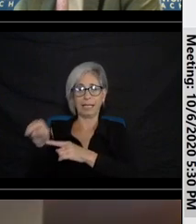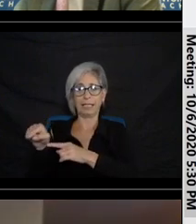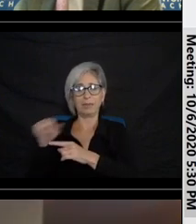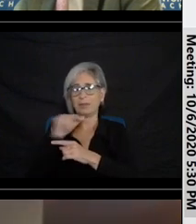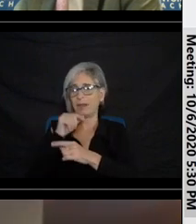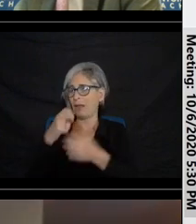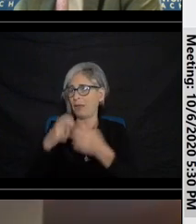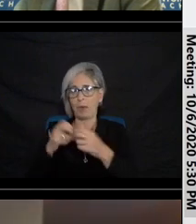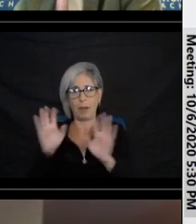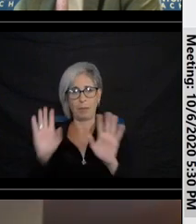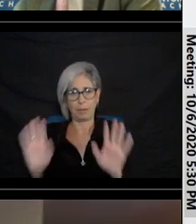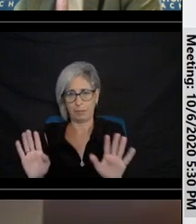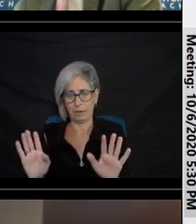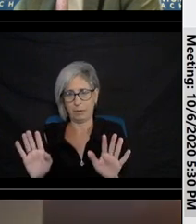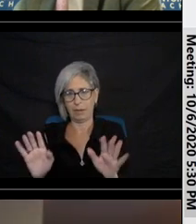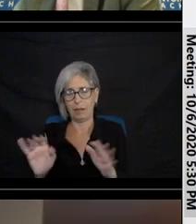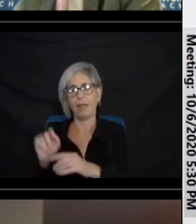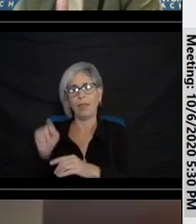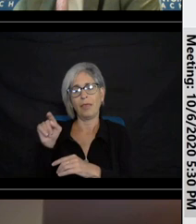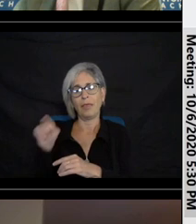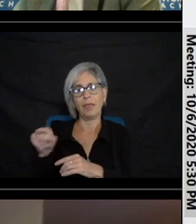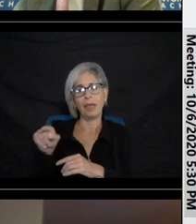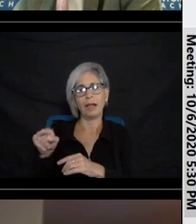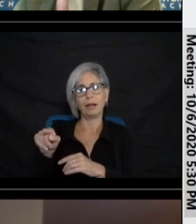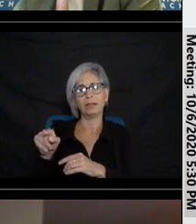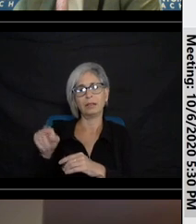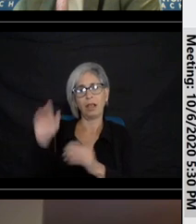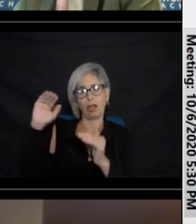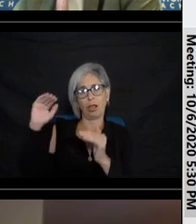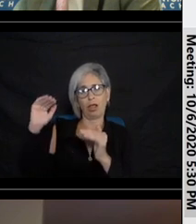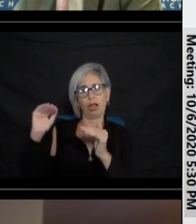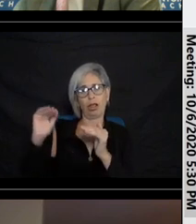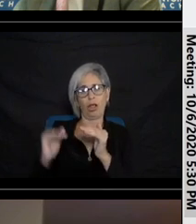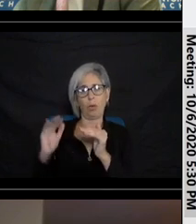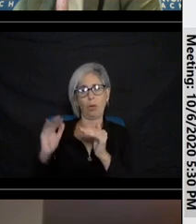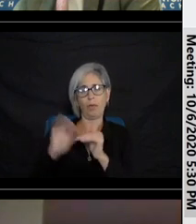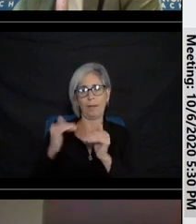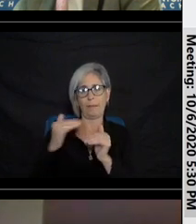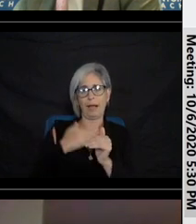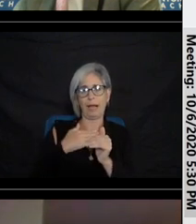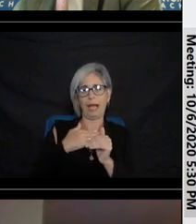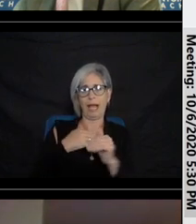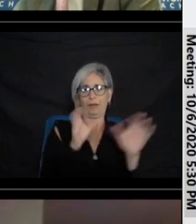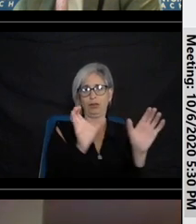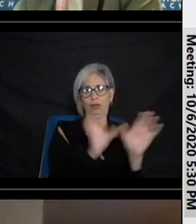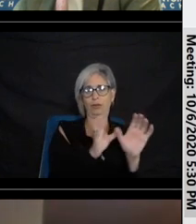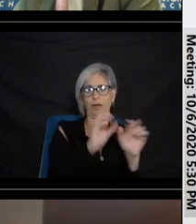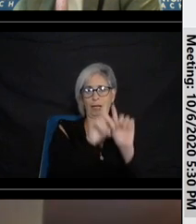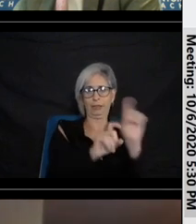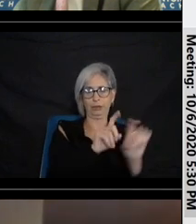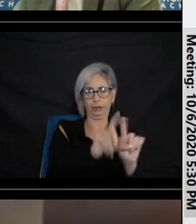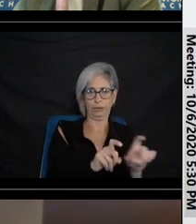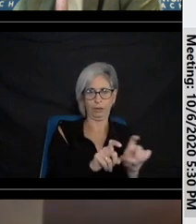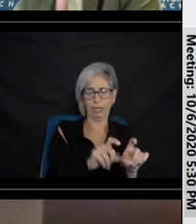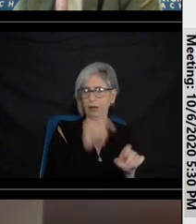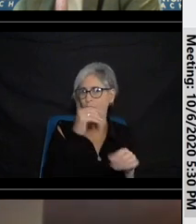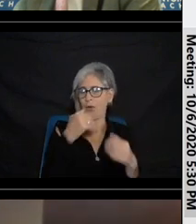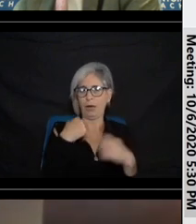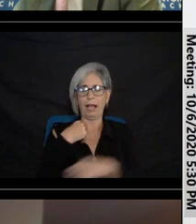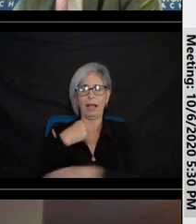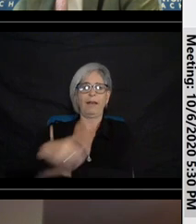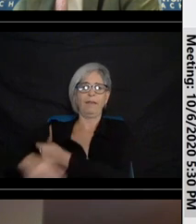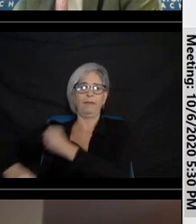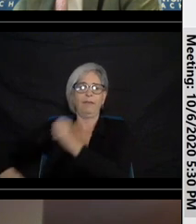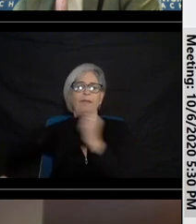issue. Their site is very much lower than my site. I have a certified survey. I don't have a certified survey of